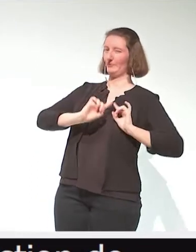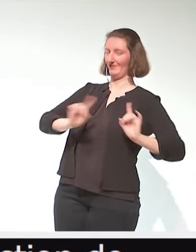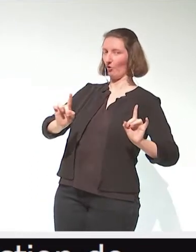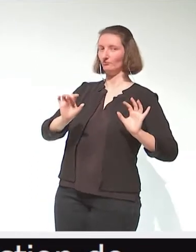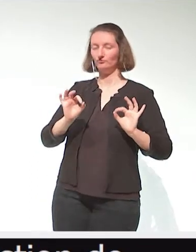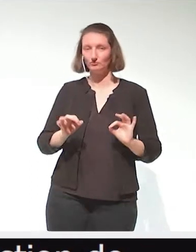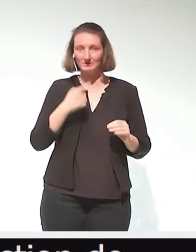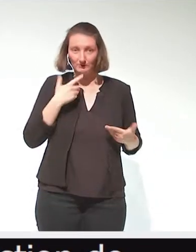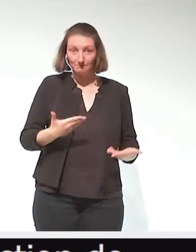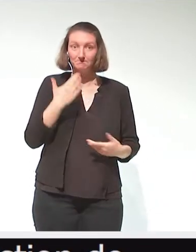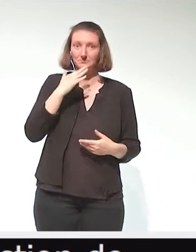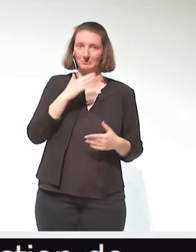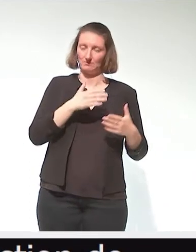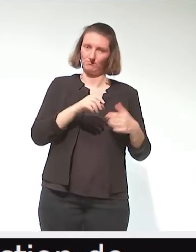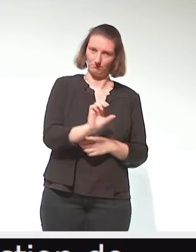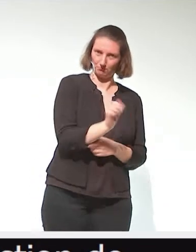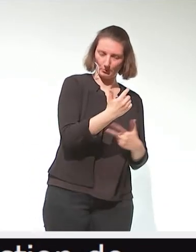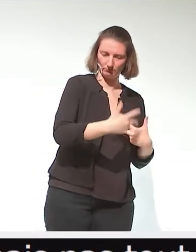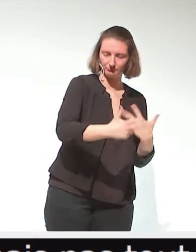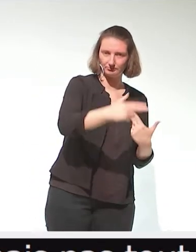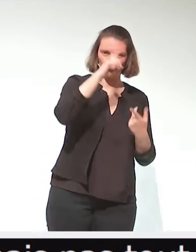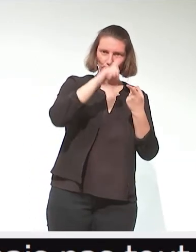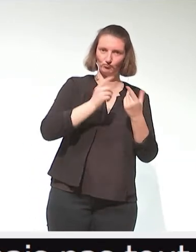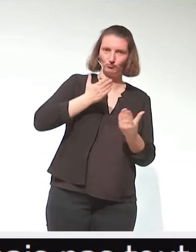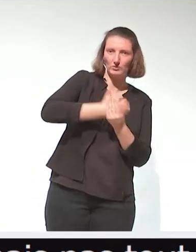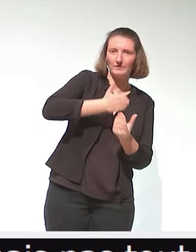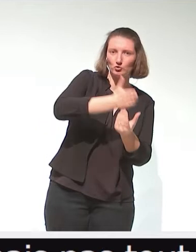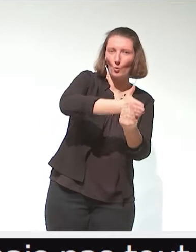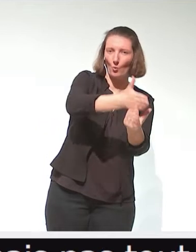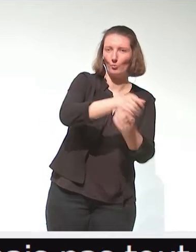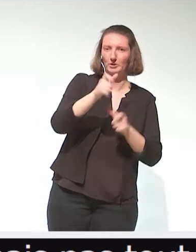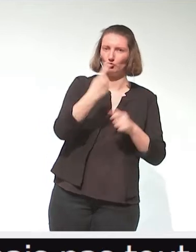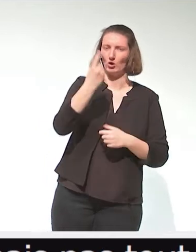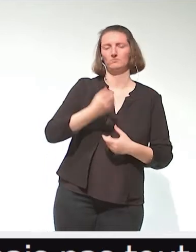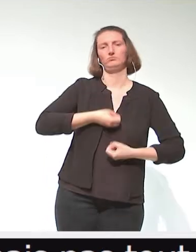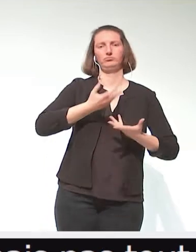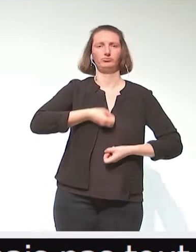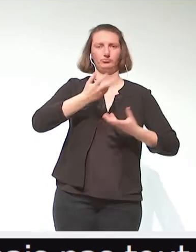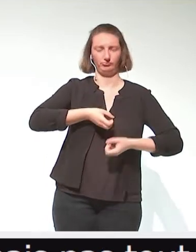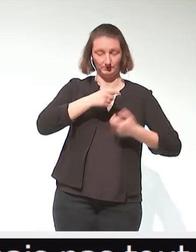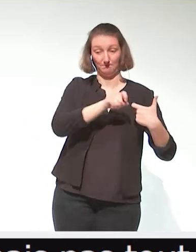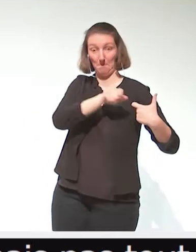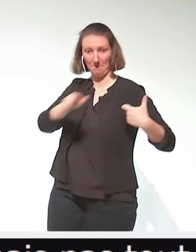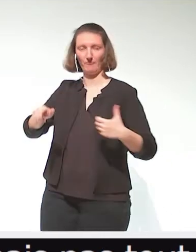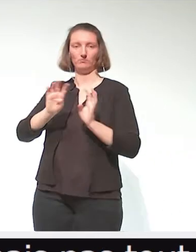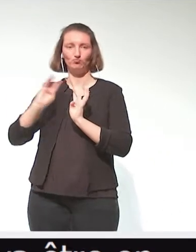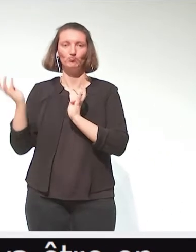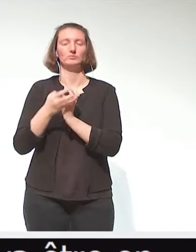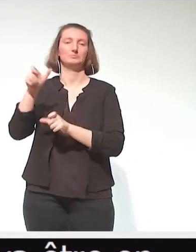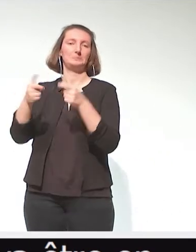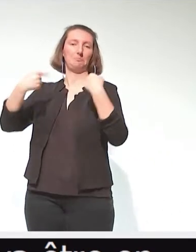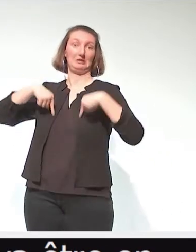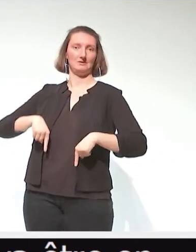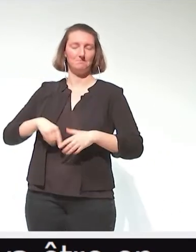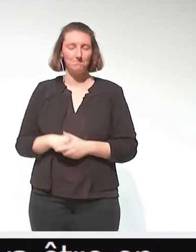It's a twofold session with two different segments. First of all, a number of